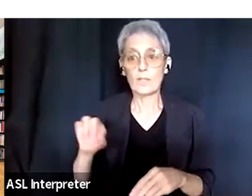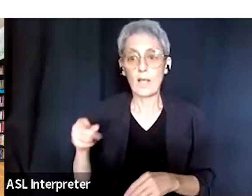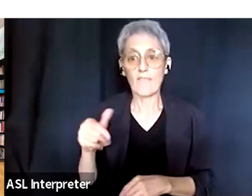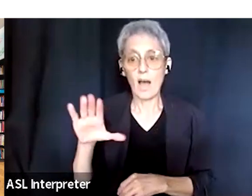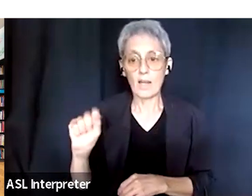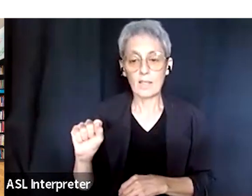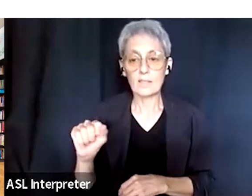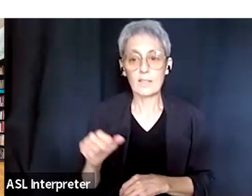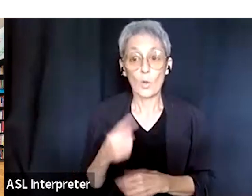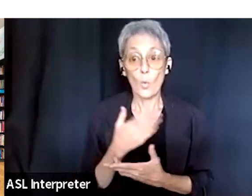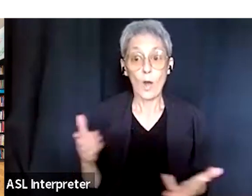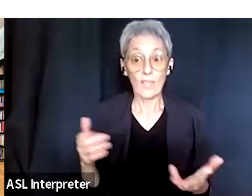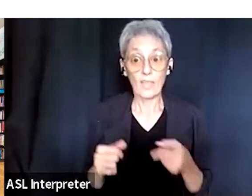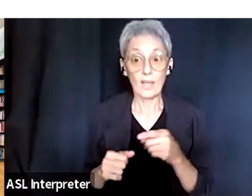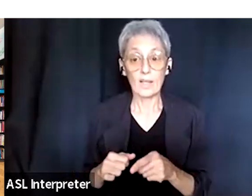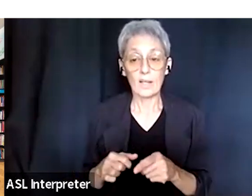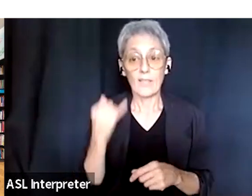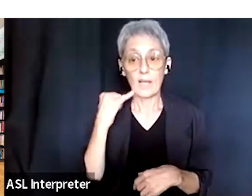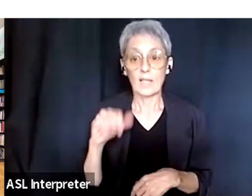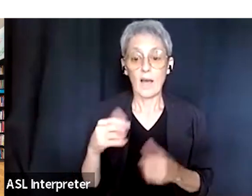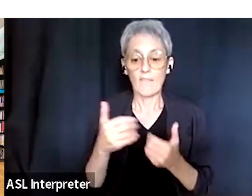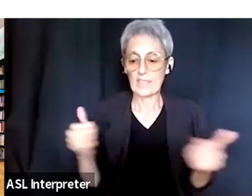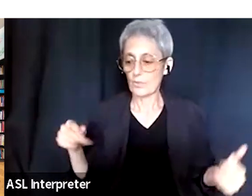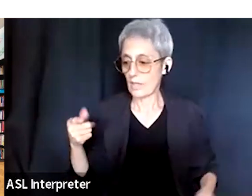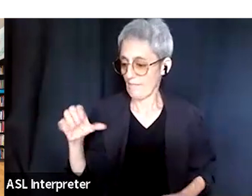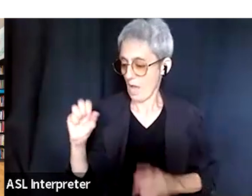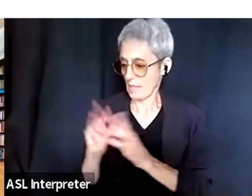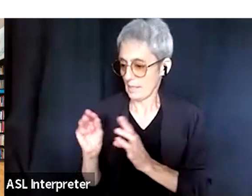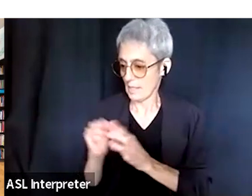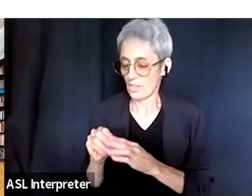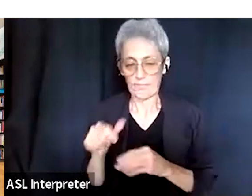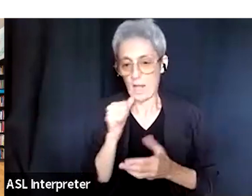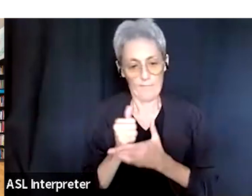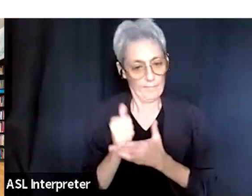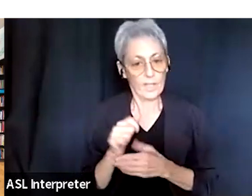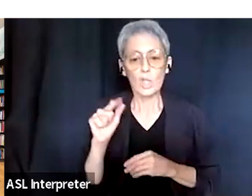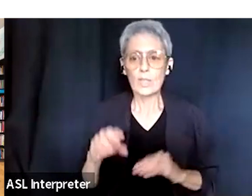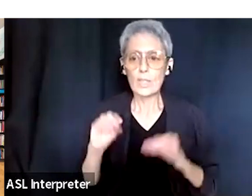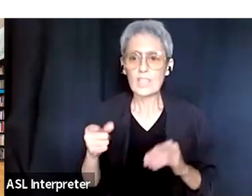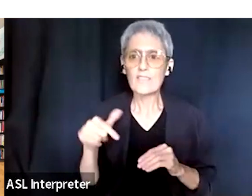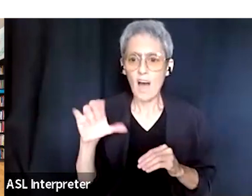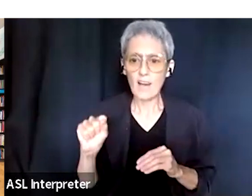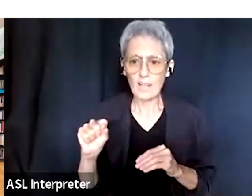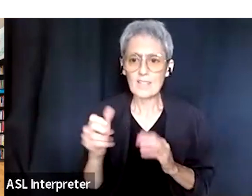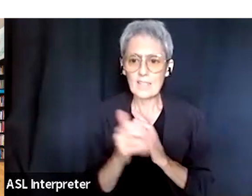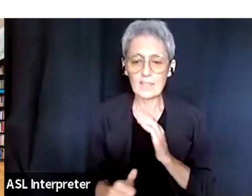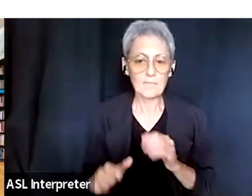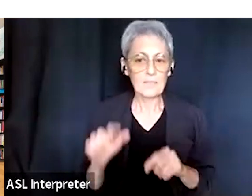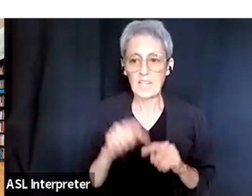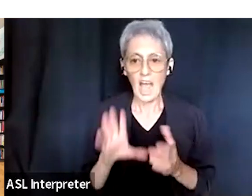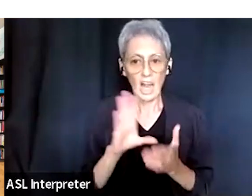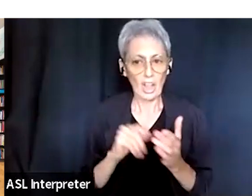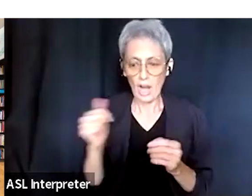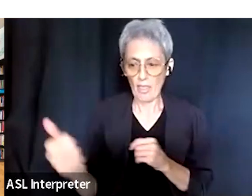this notion of a discrete phonics session. You do need to teach phonics skills. Kids are not going to learn them on their own. You do need